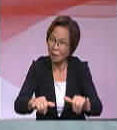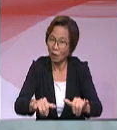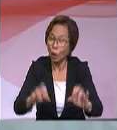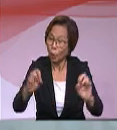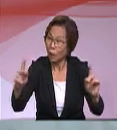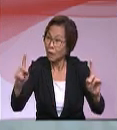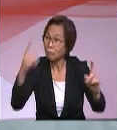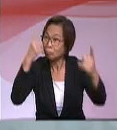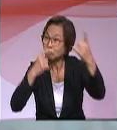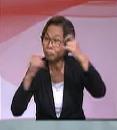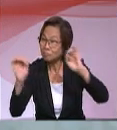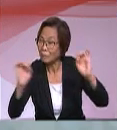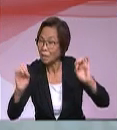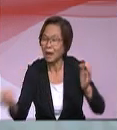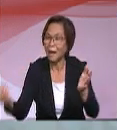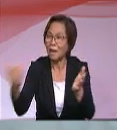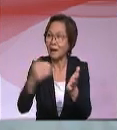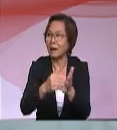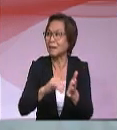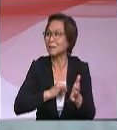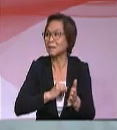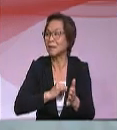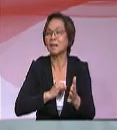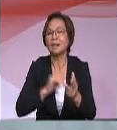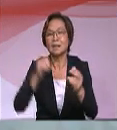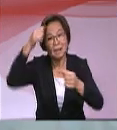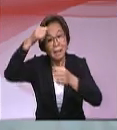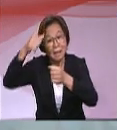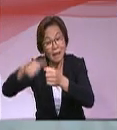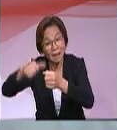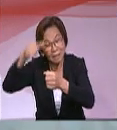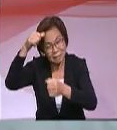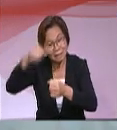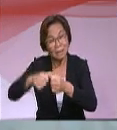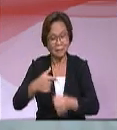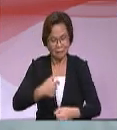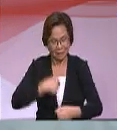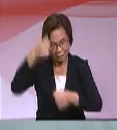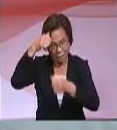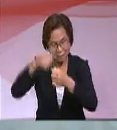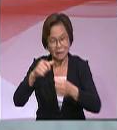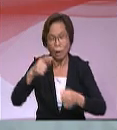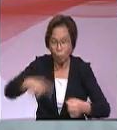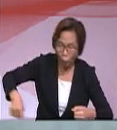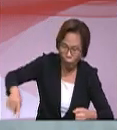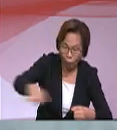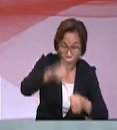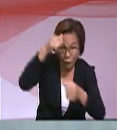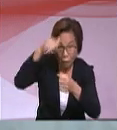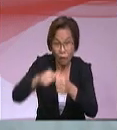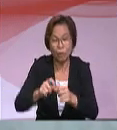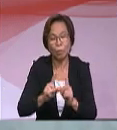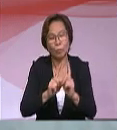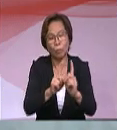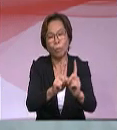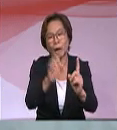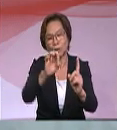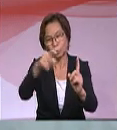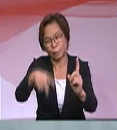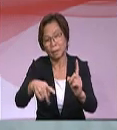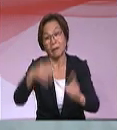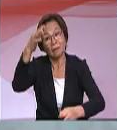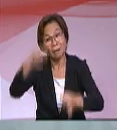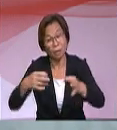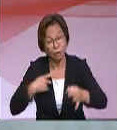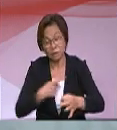Okey, kalau tak ada lagi soalan, sekali lagi saya ingin memperingatkan diri saya sendiri dan juga orang ramai untuk patuh kepada SOP.